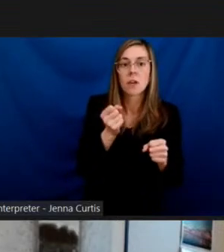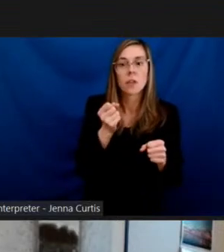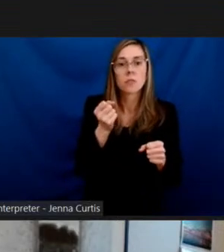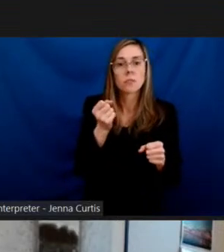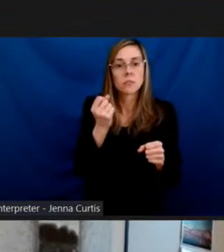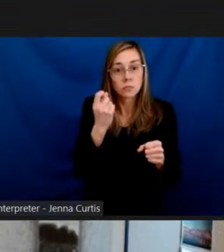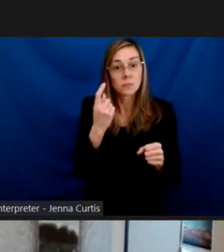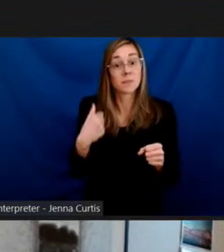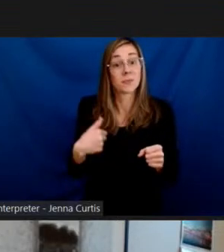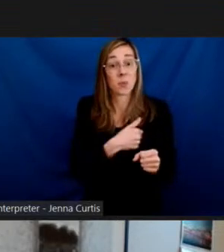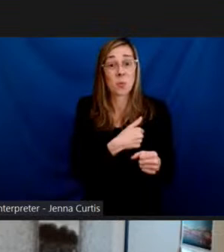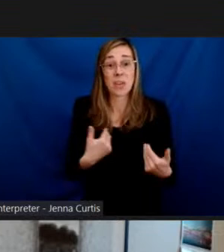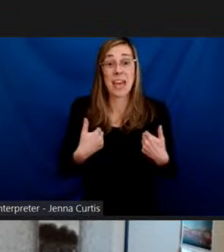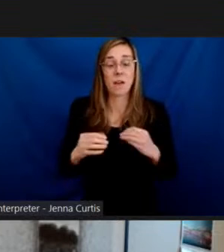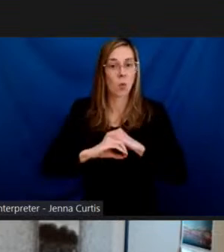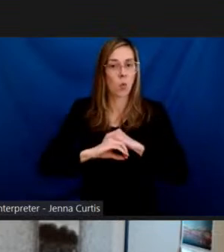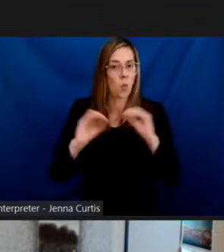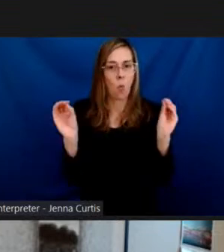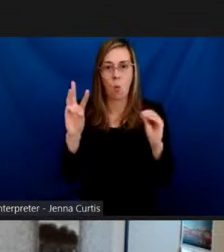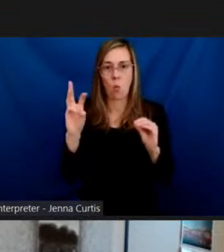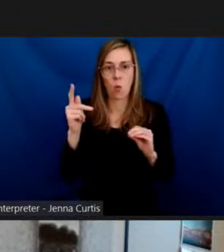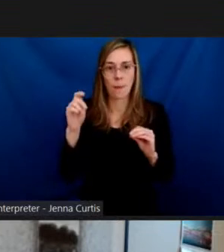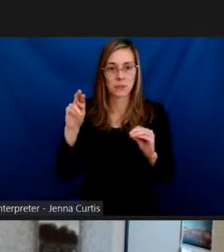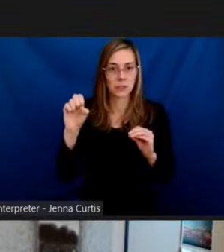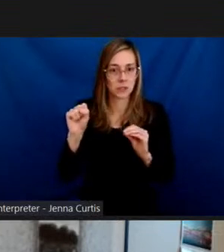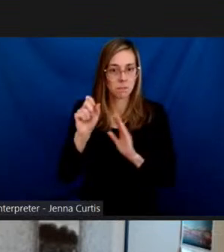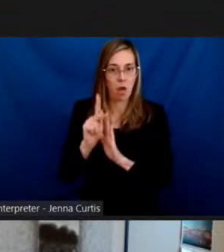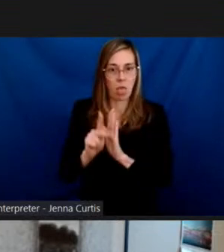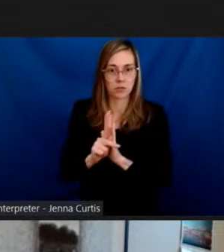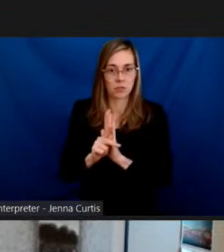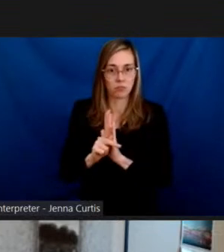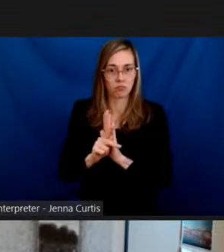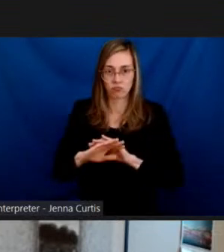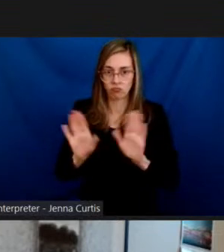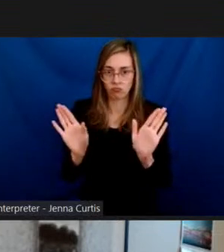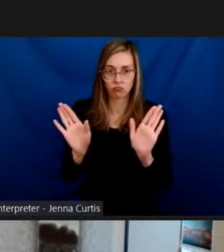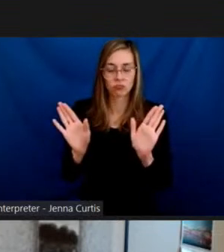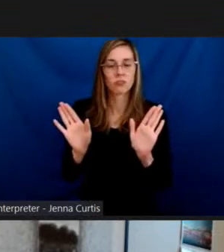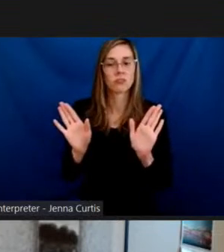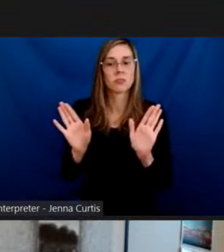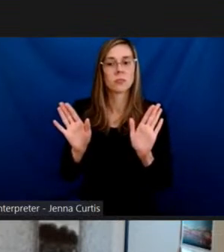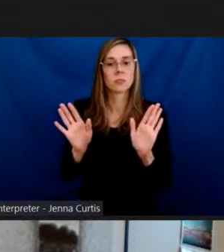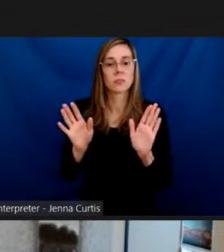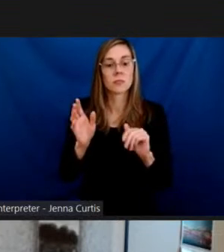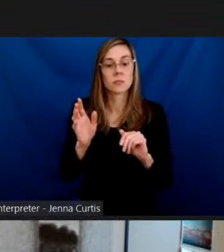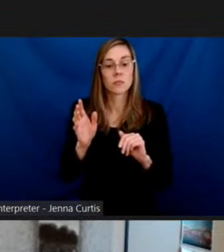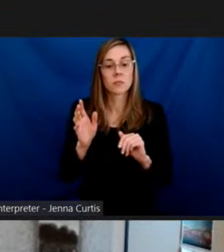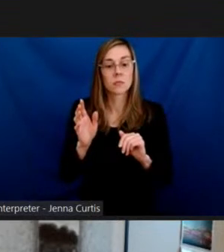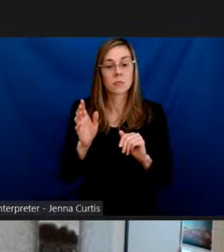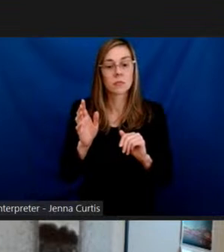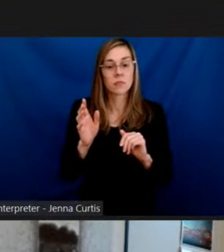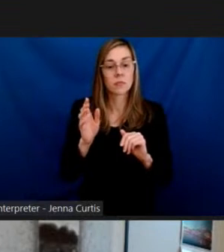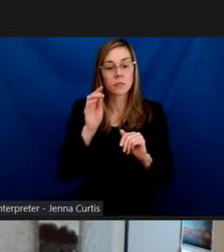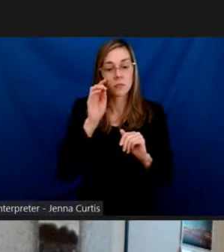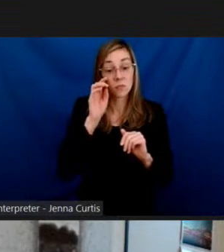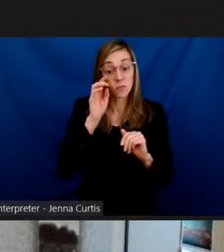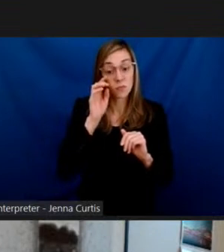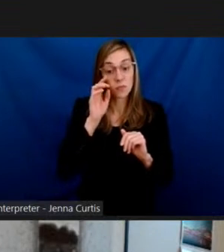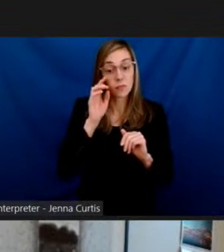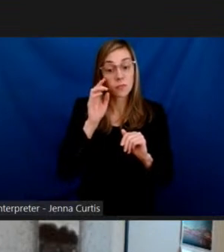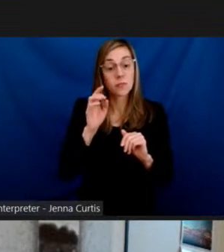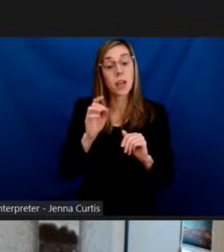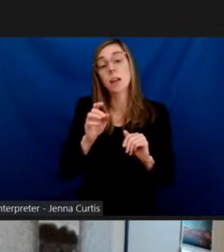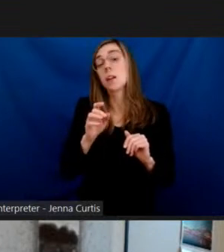policy. And really what that means, I think probably the place that we could point to when we transitioned into leadership in the largest men's